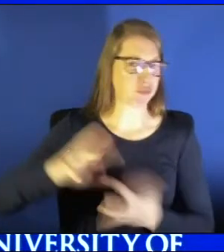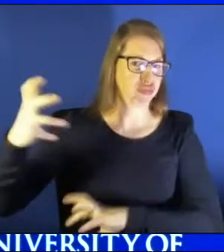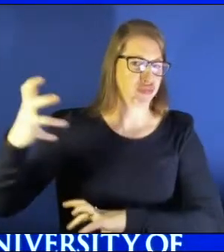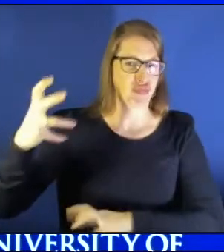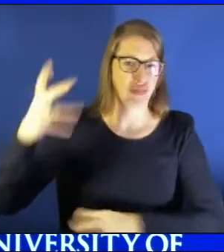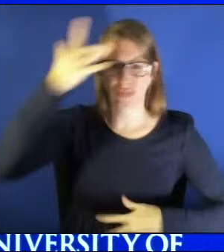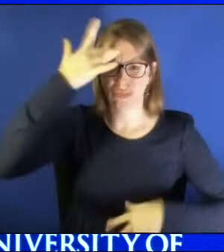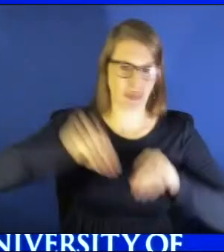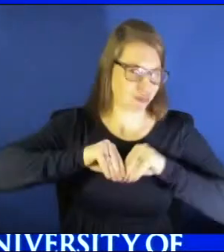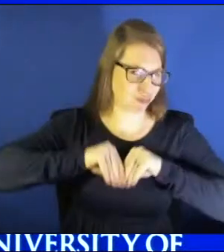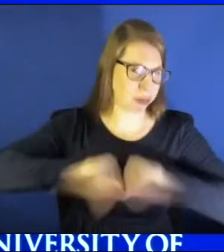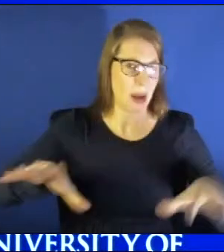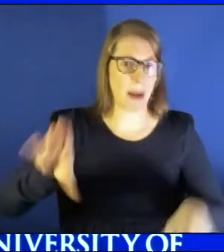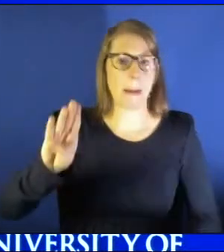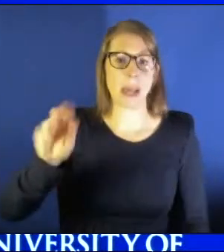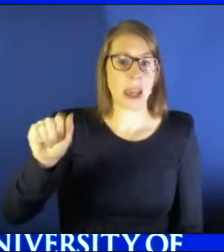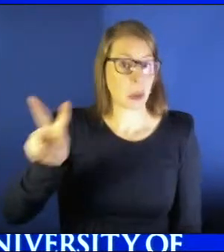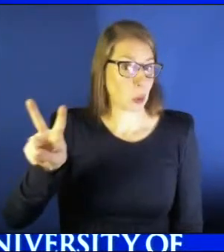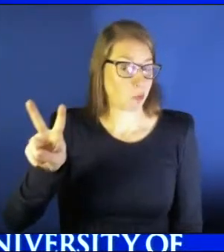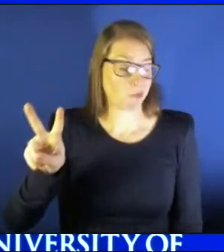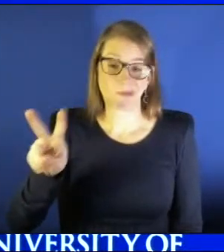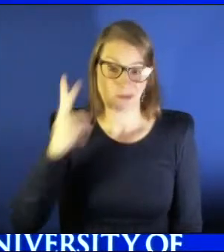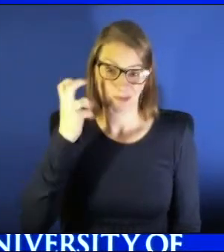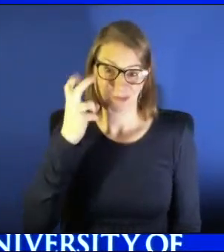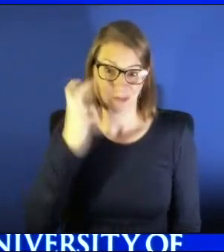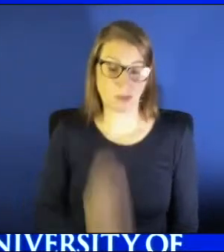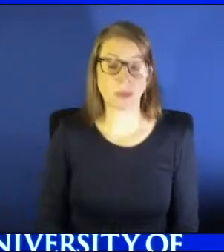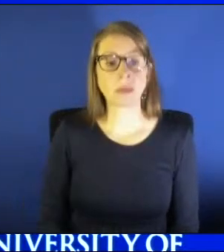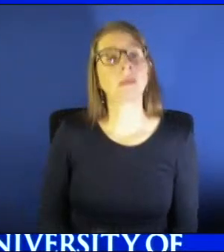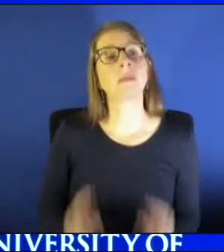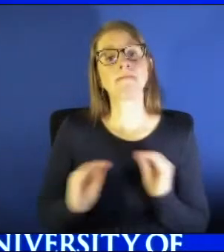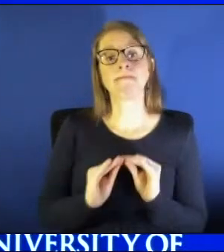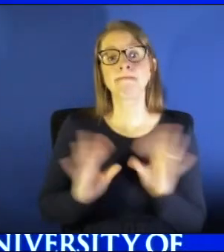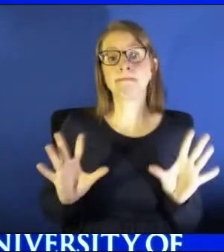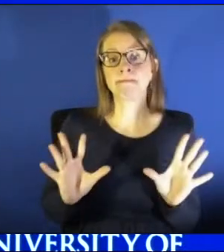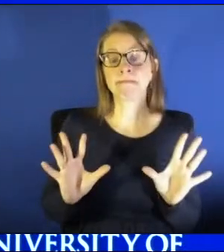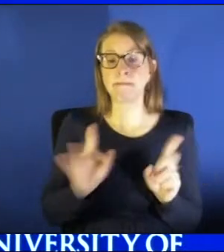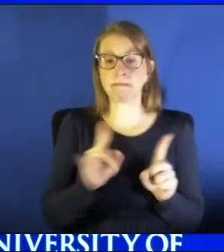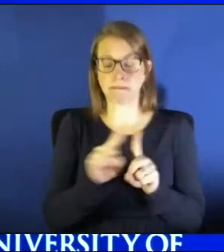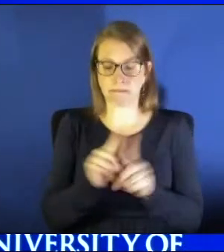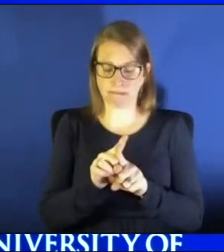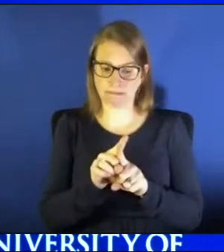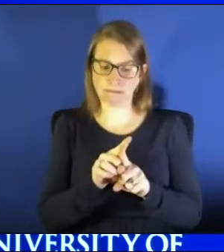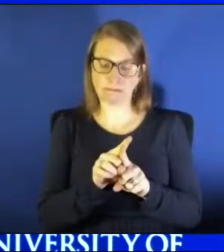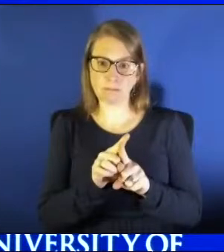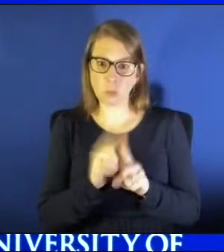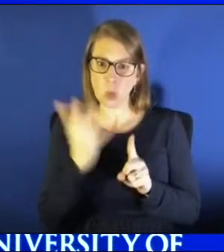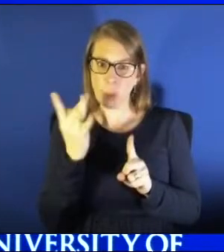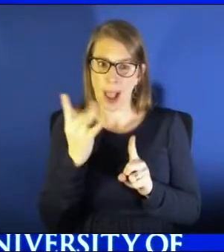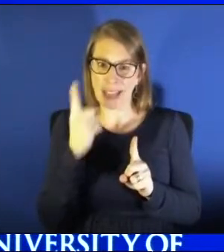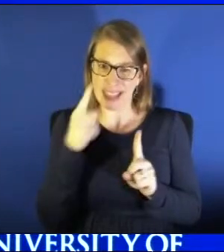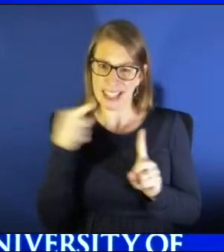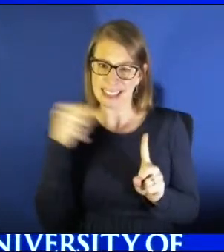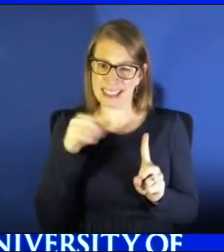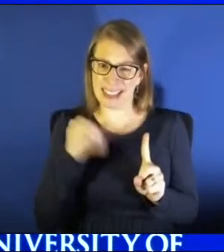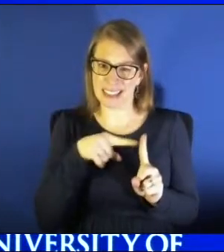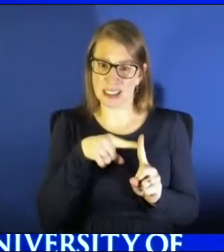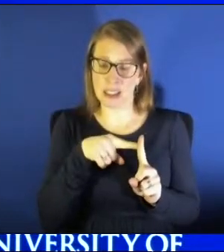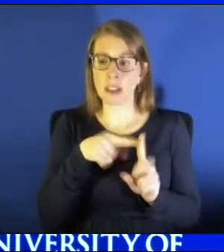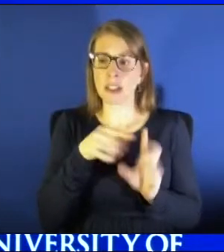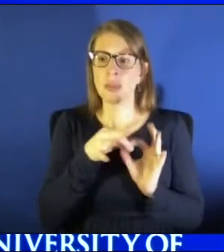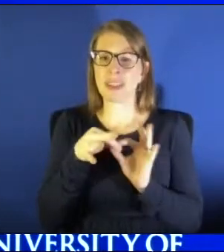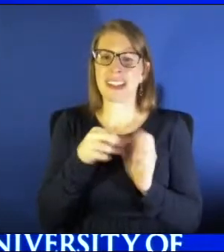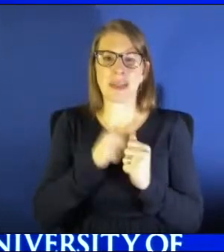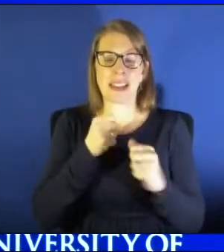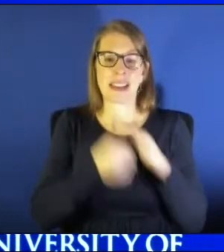with BA2. And I think we have to really clarify and qualify that as in regards to hospitalization,